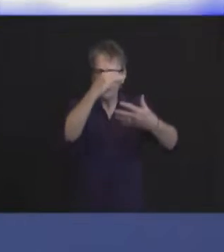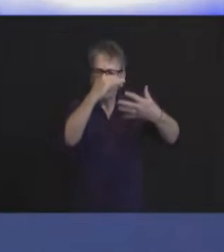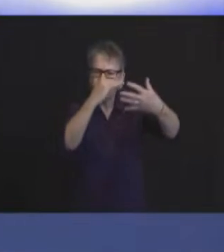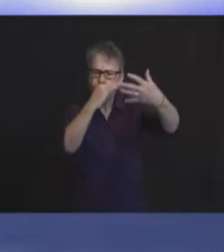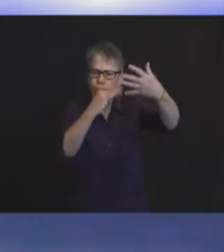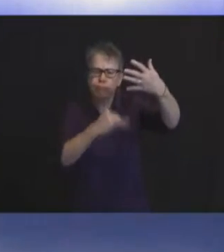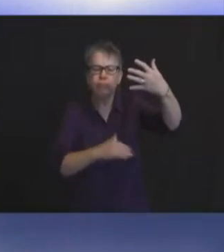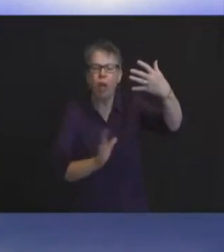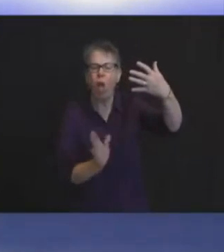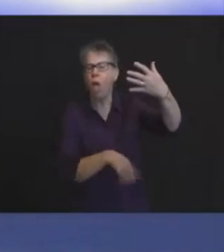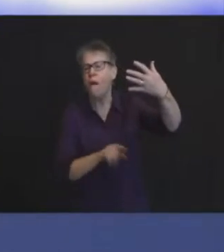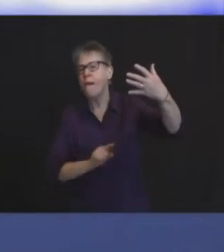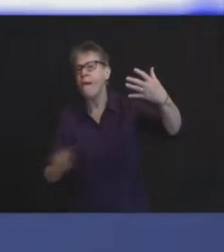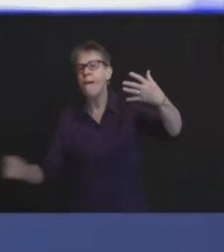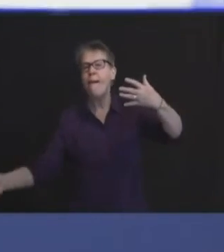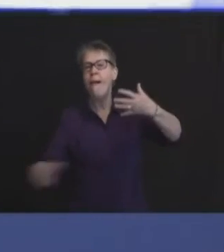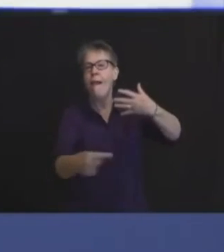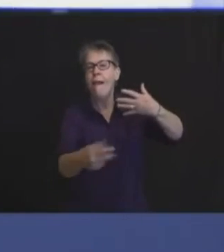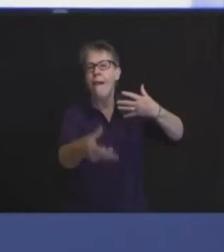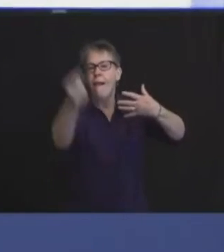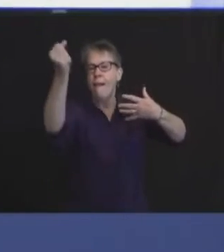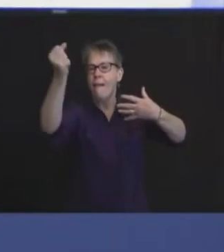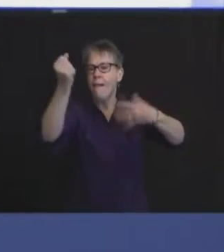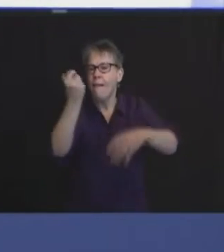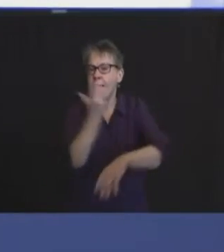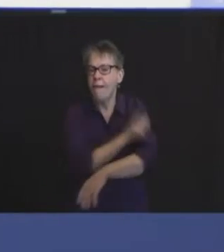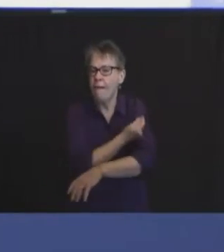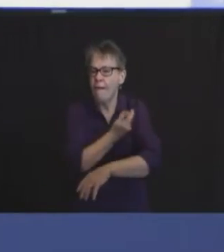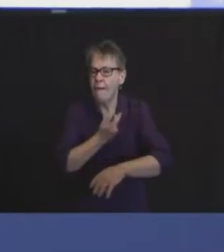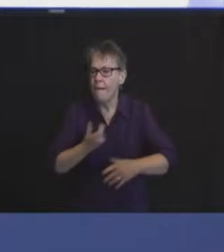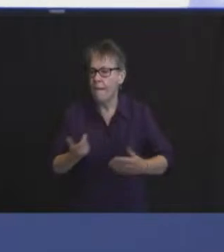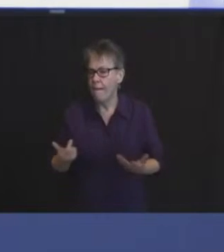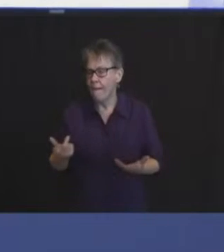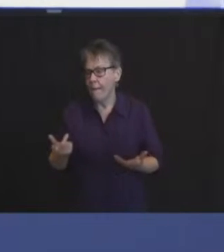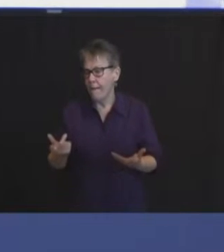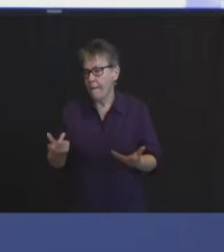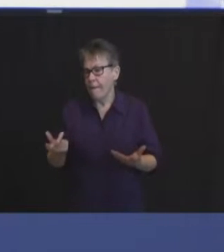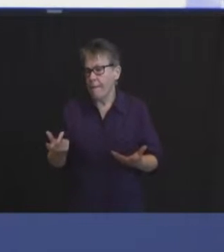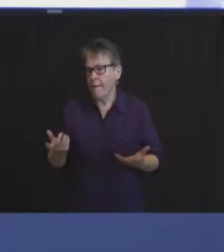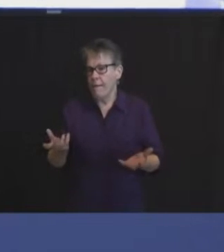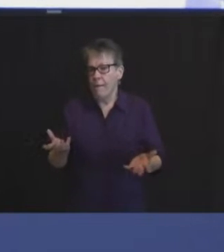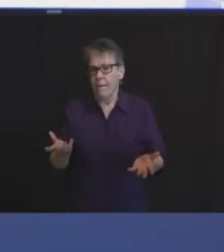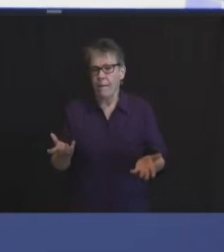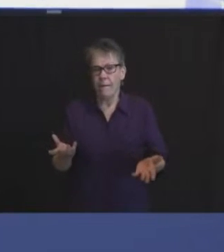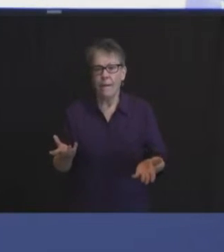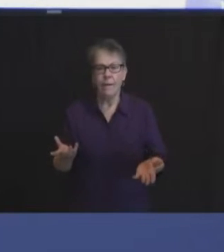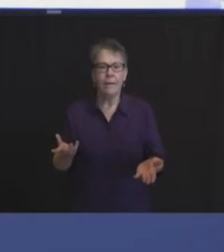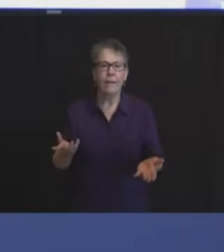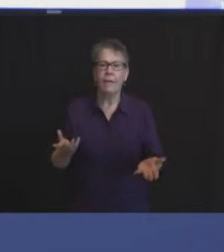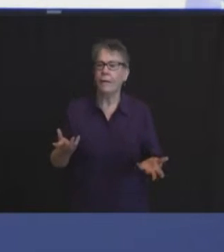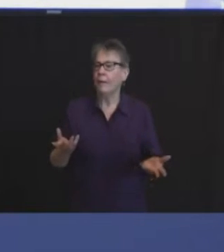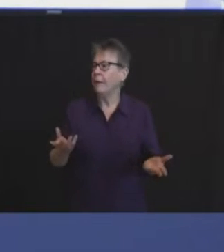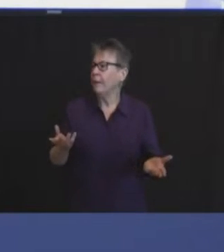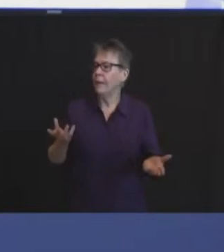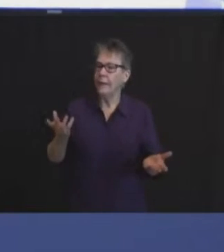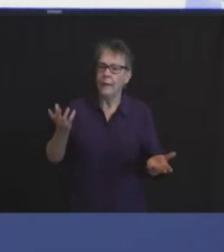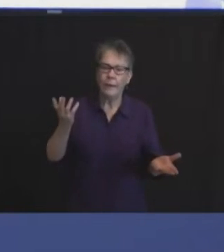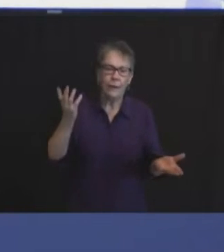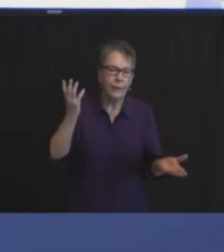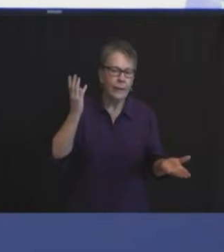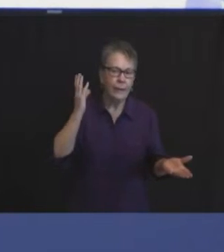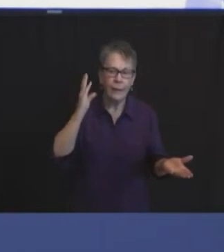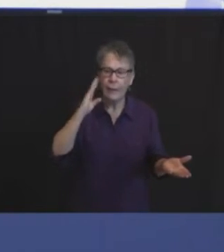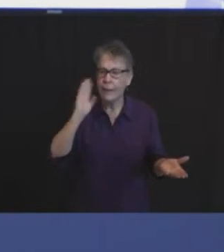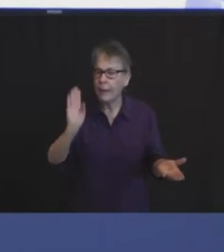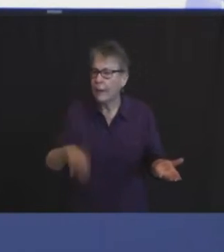certain delays in the registration process when you show up. If we said, where are you employed,